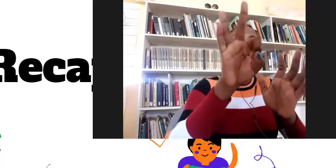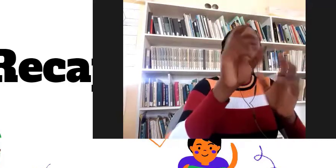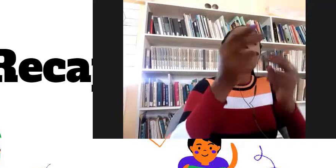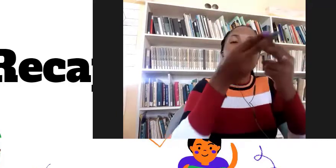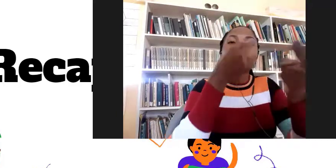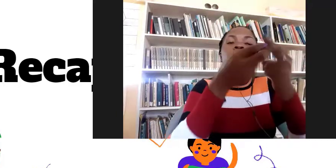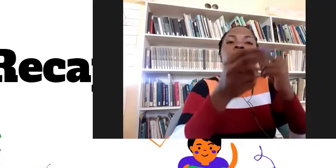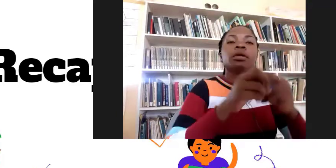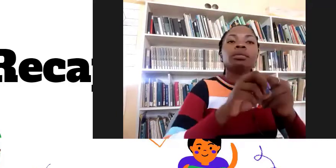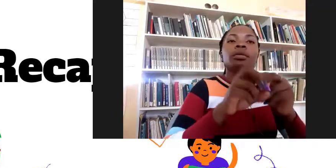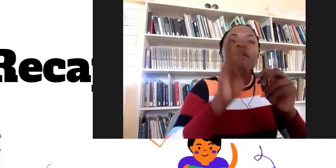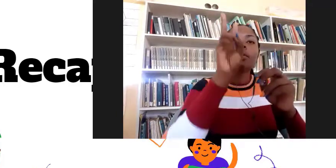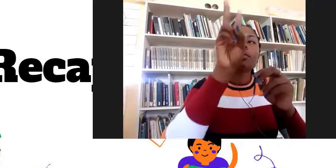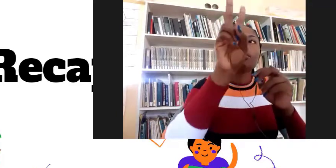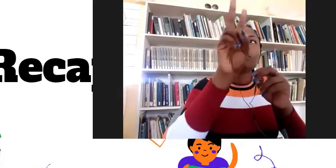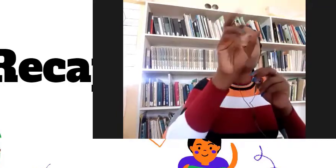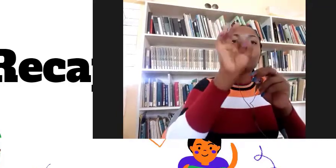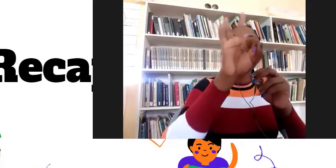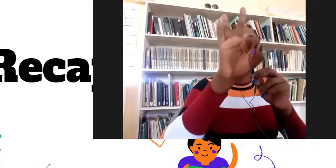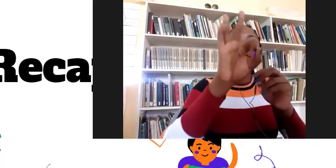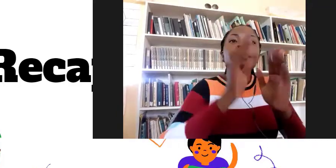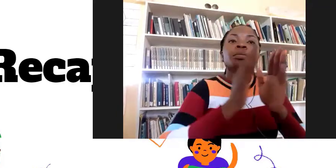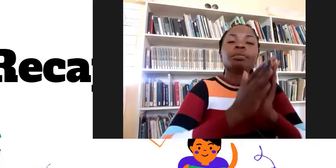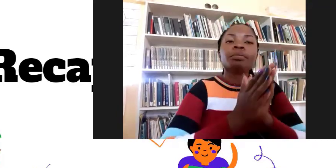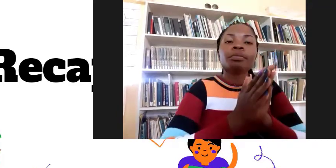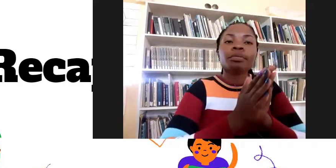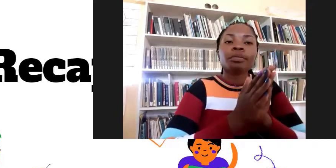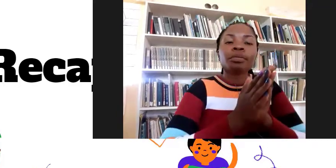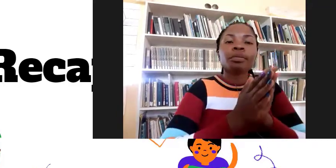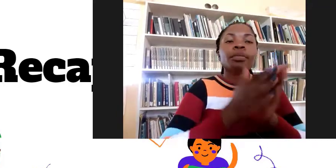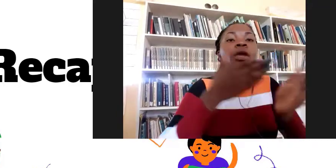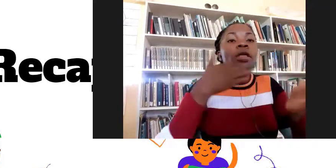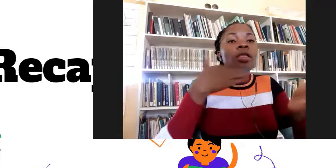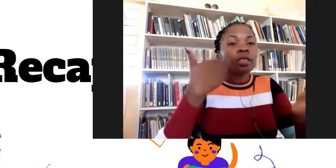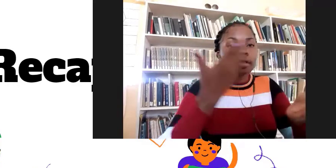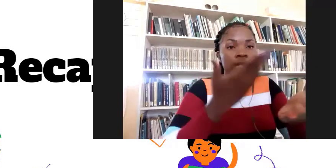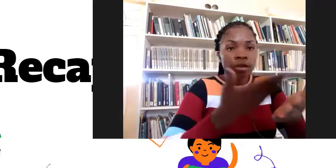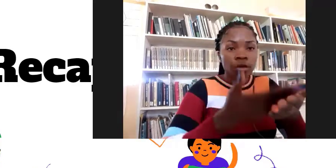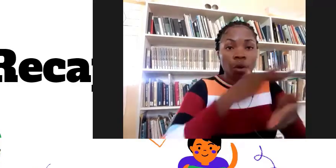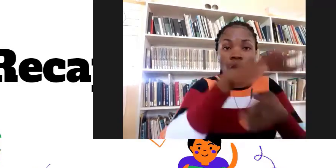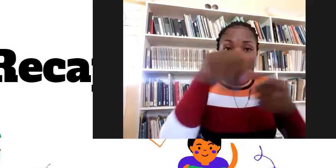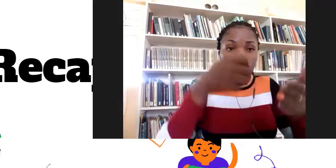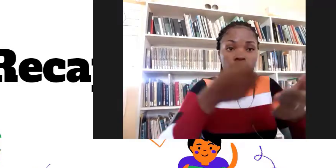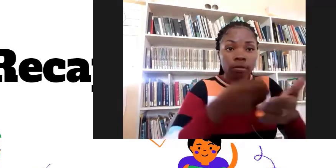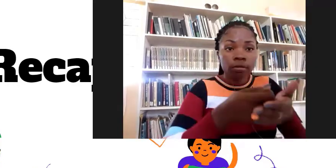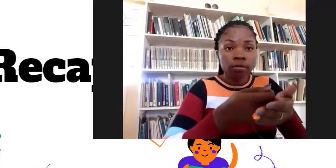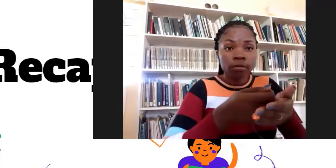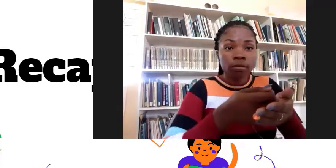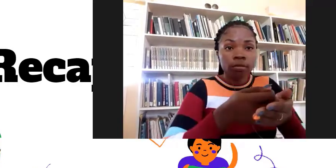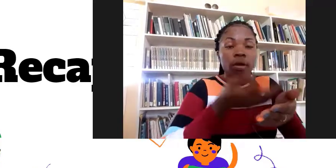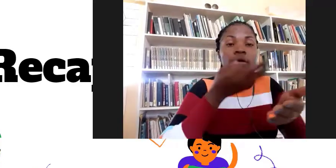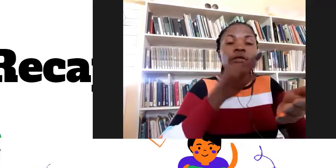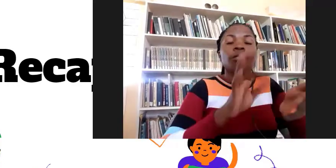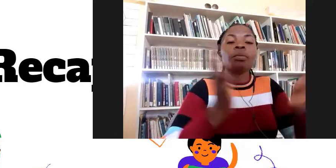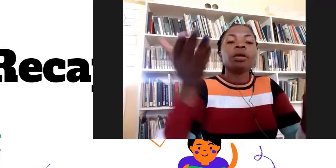That is your homework. Thank you for participating in the